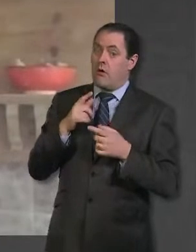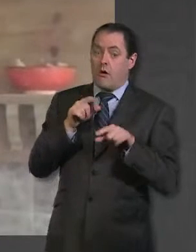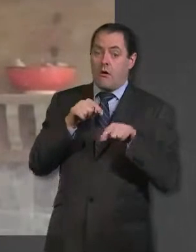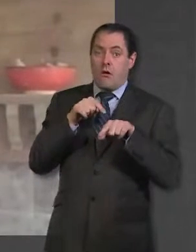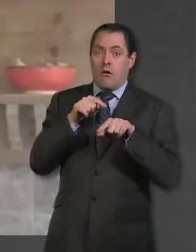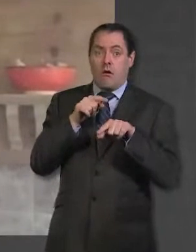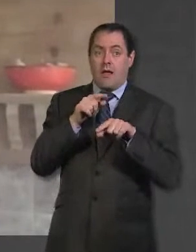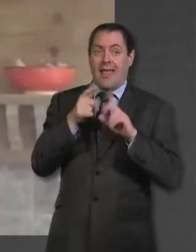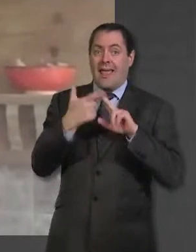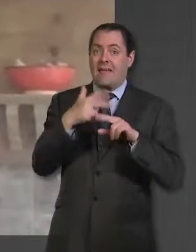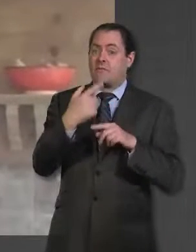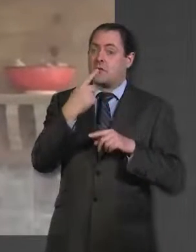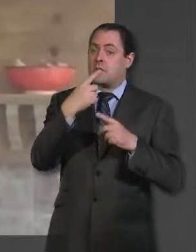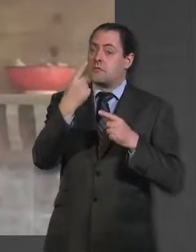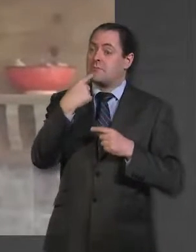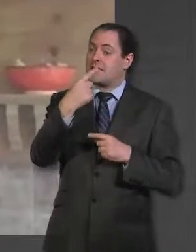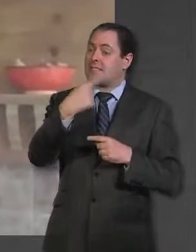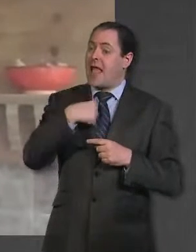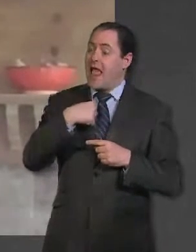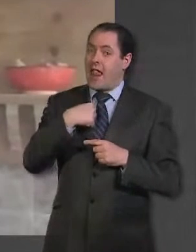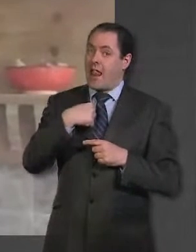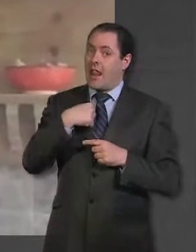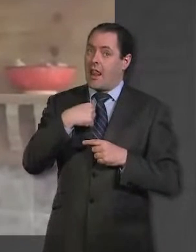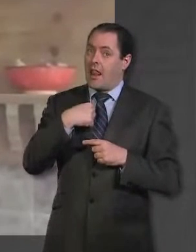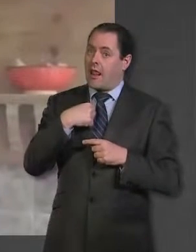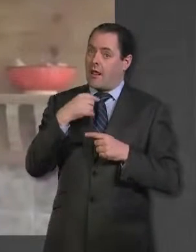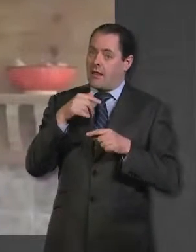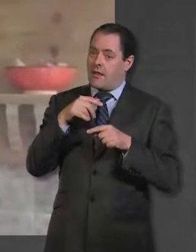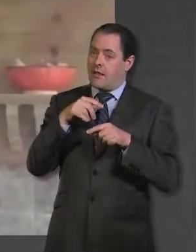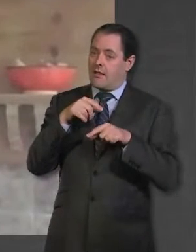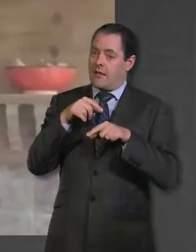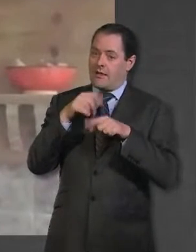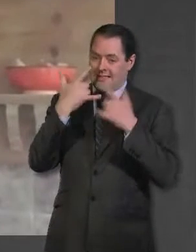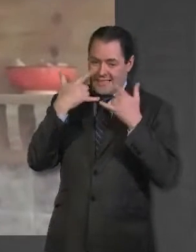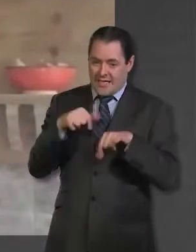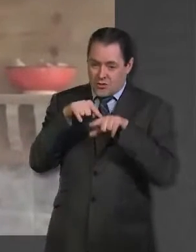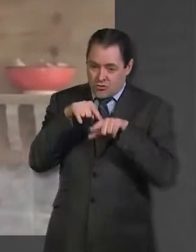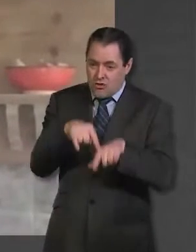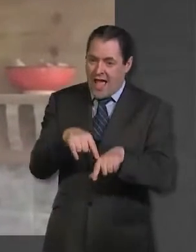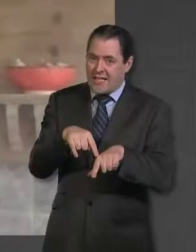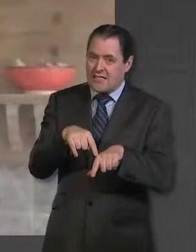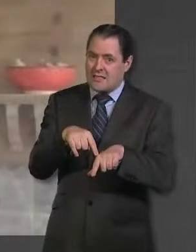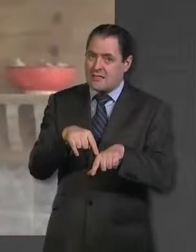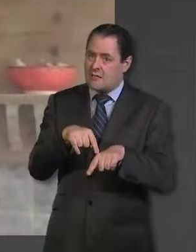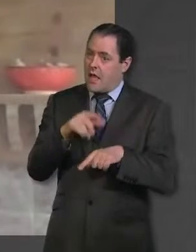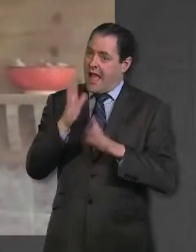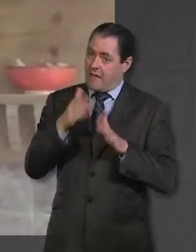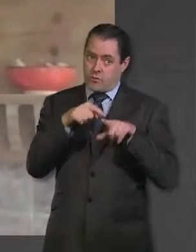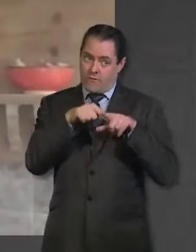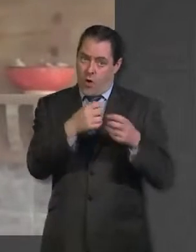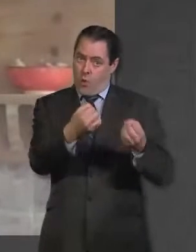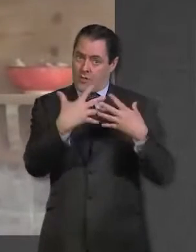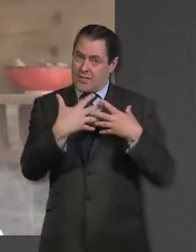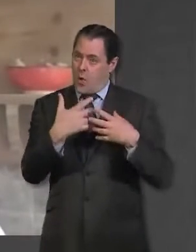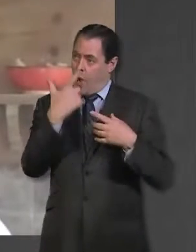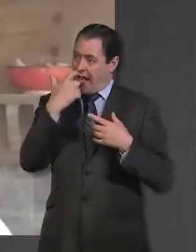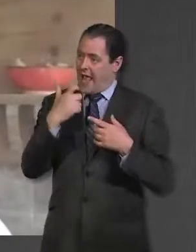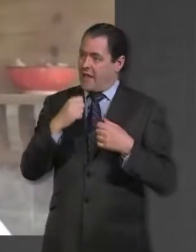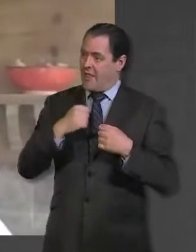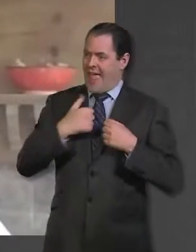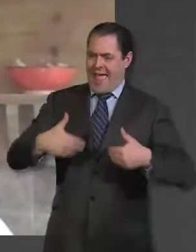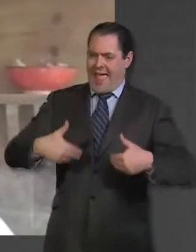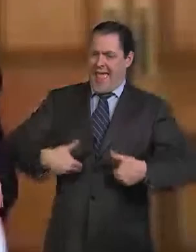the spirit? Can they, for example, follow their instincts to interpret this guidance?